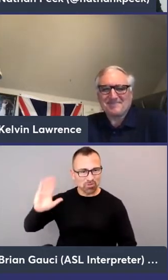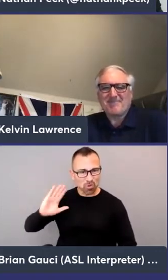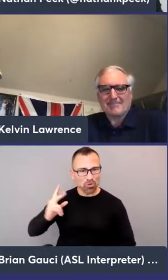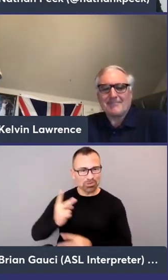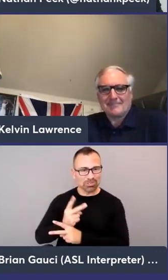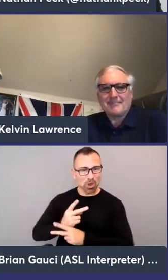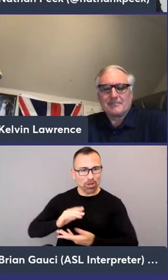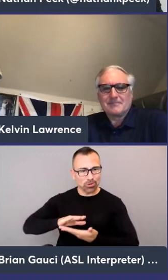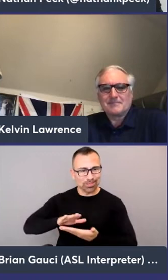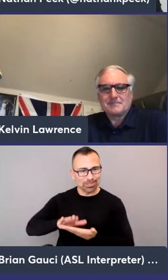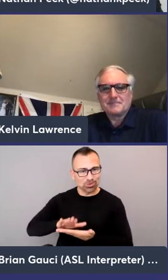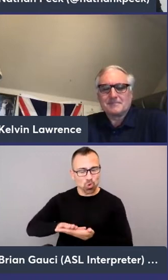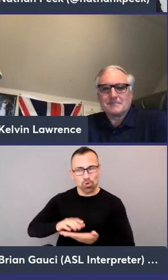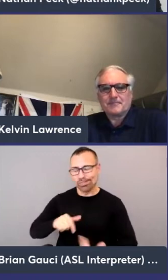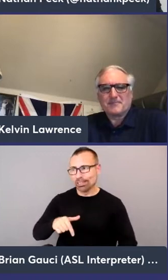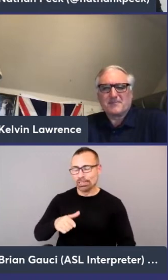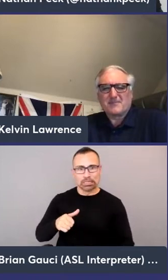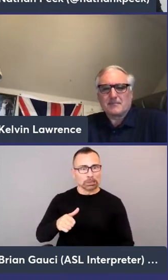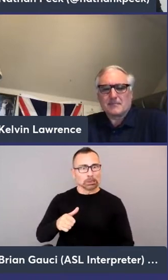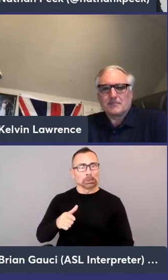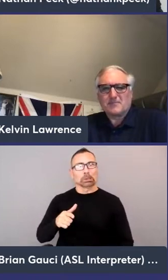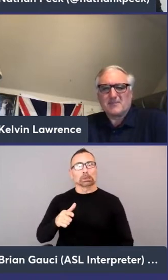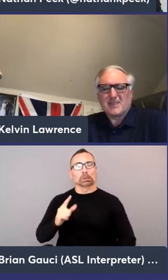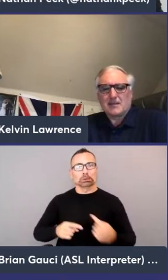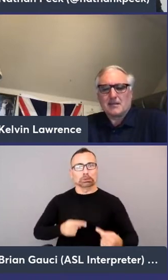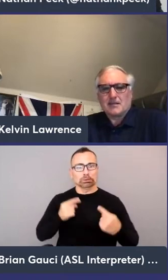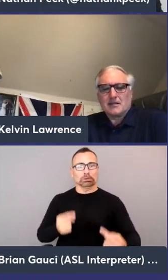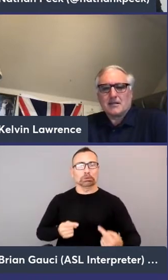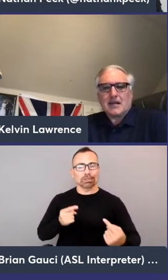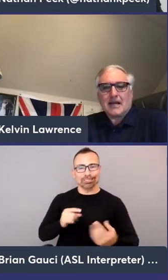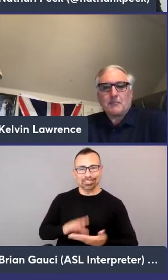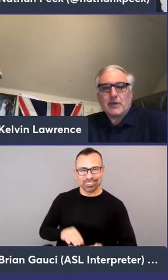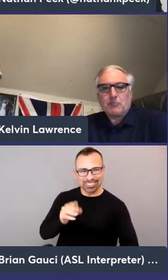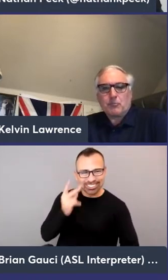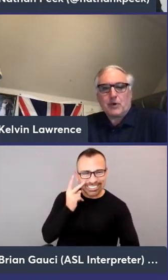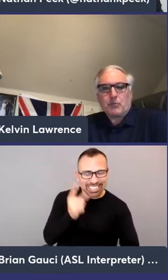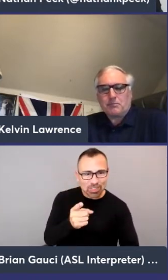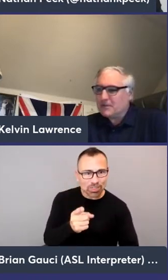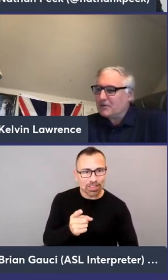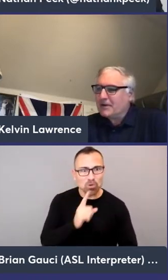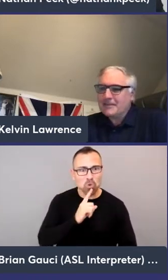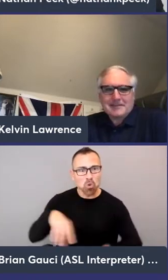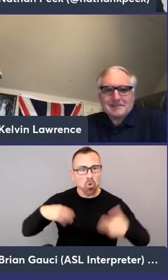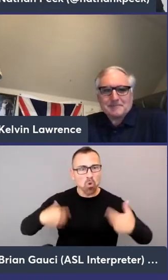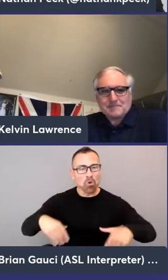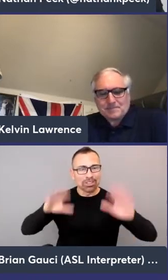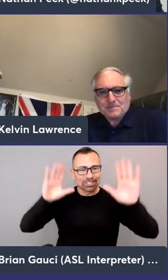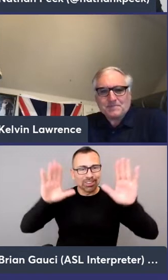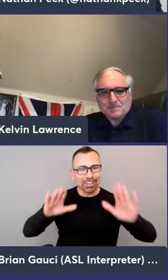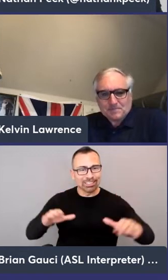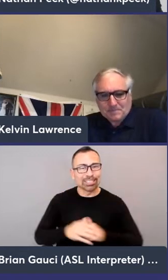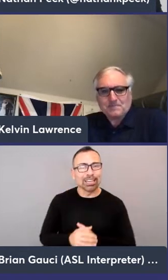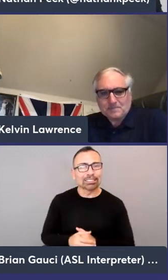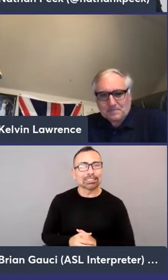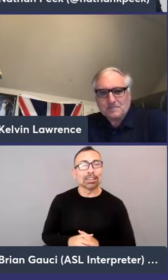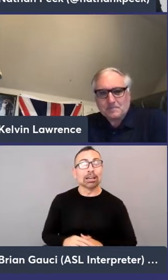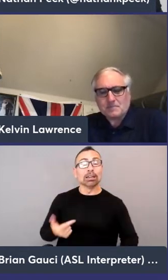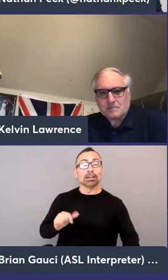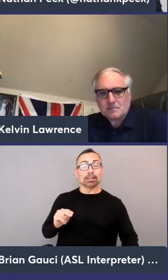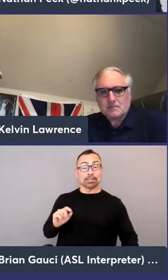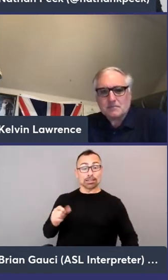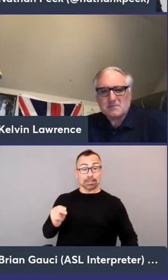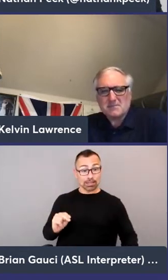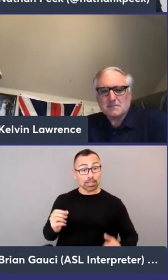simple things like this. So yeah, it's really fantastic. Well, I think also a lot of application developers these days, they do